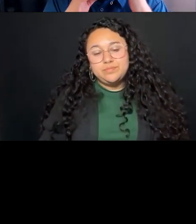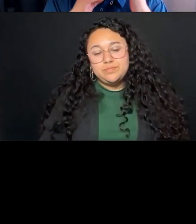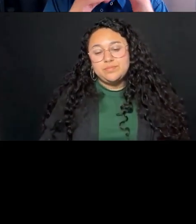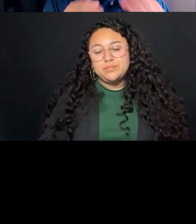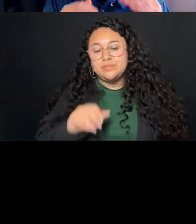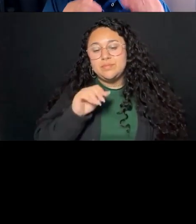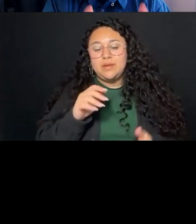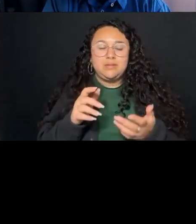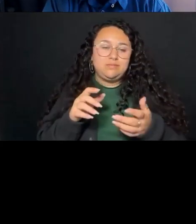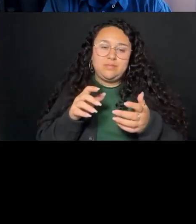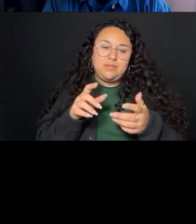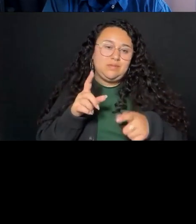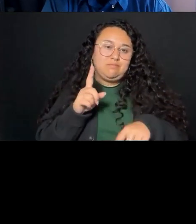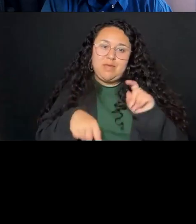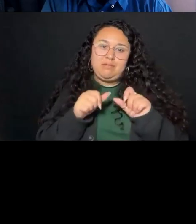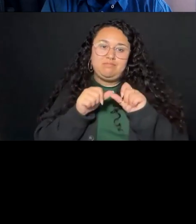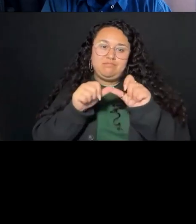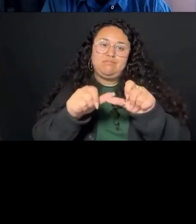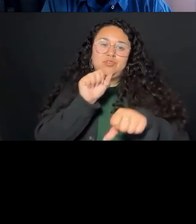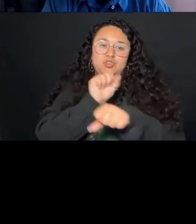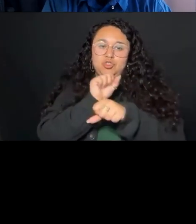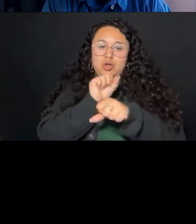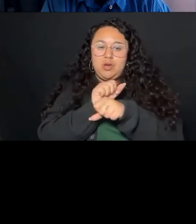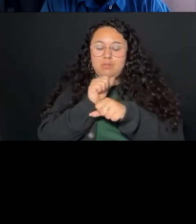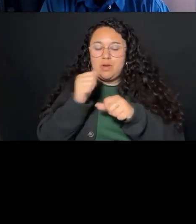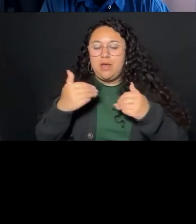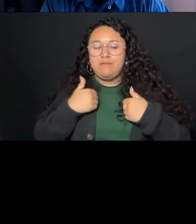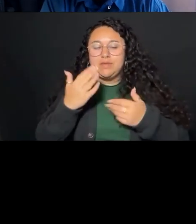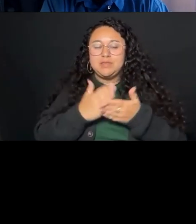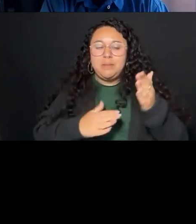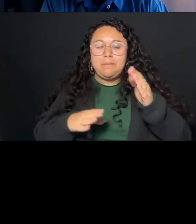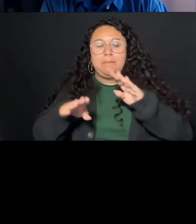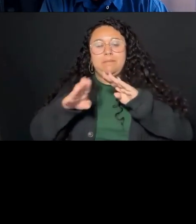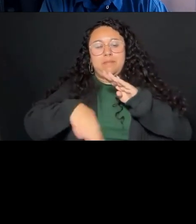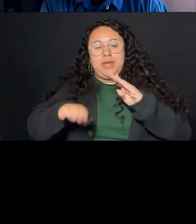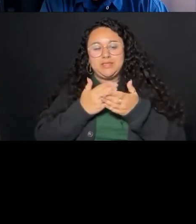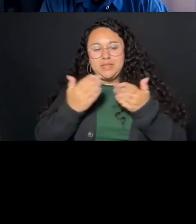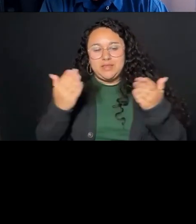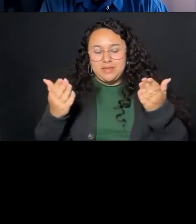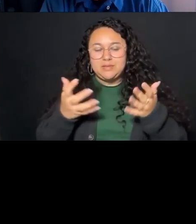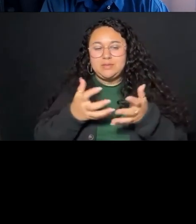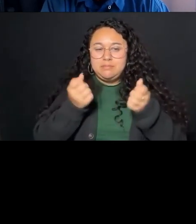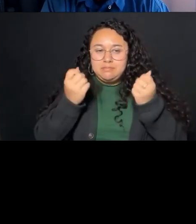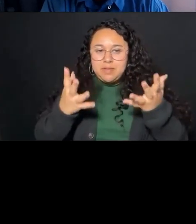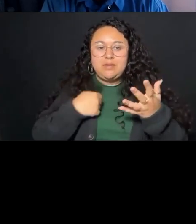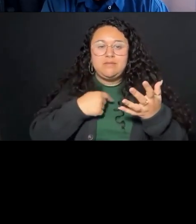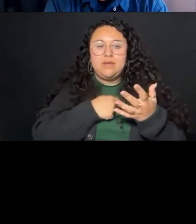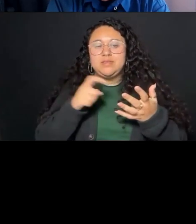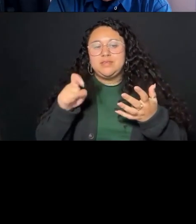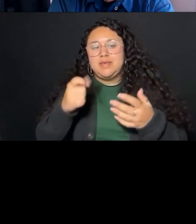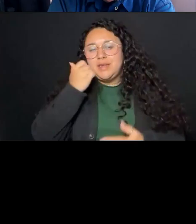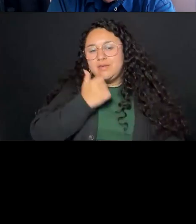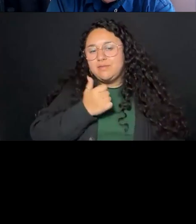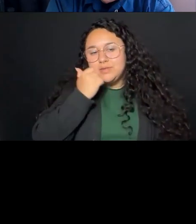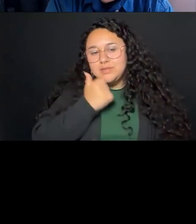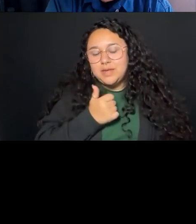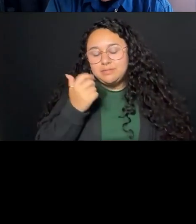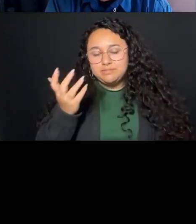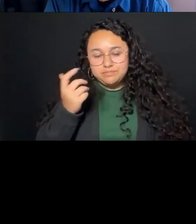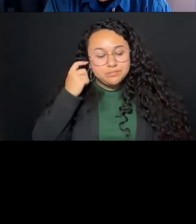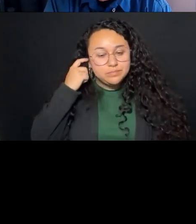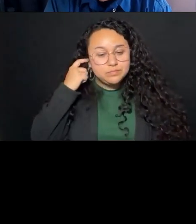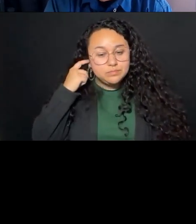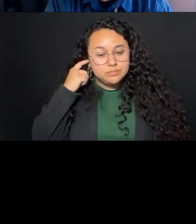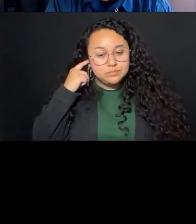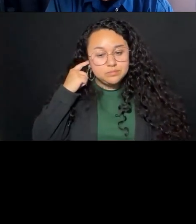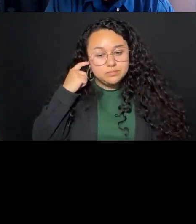not having some of the basic things that a lot of us need every day. Mhm. Yeah.